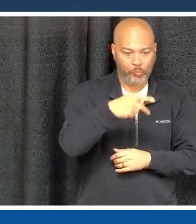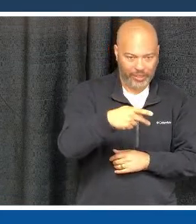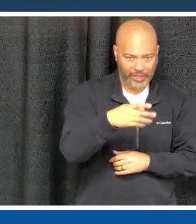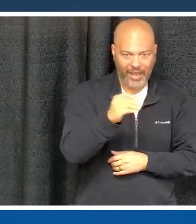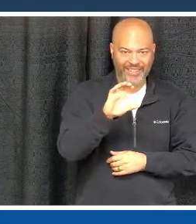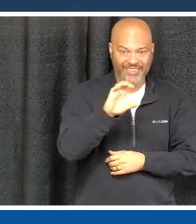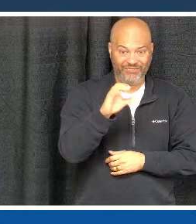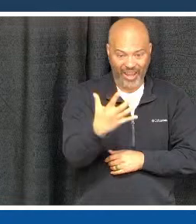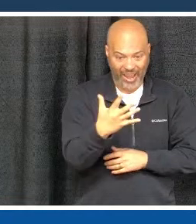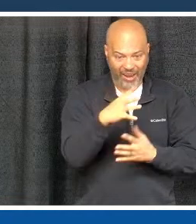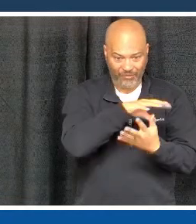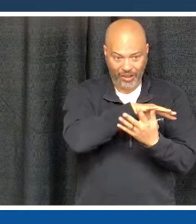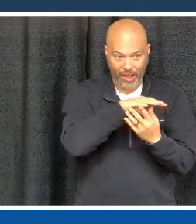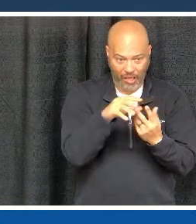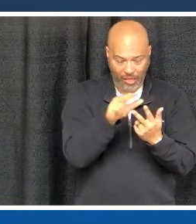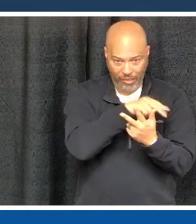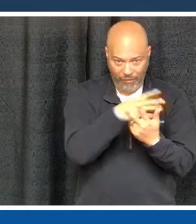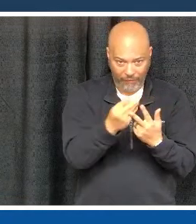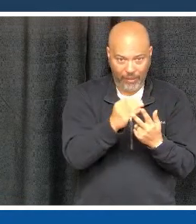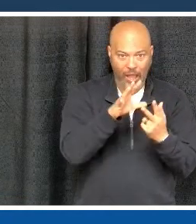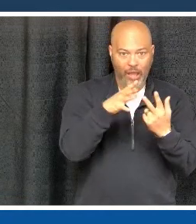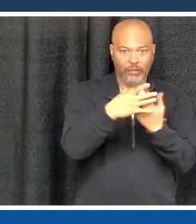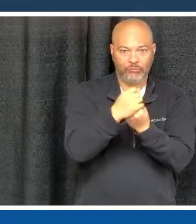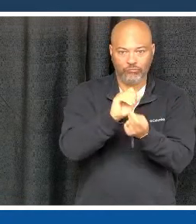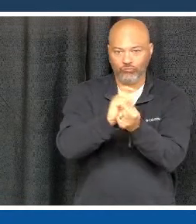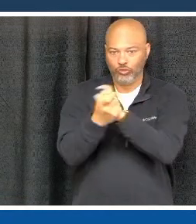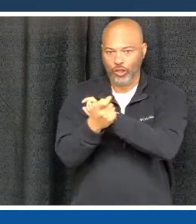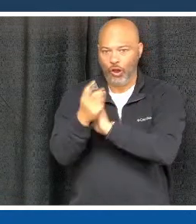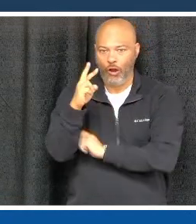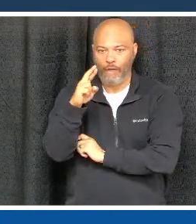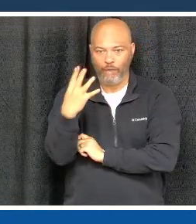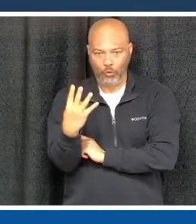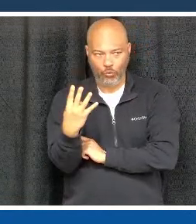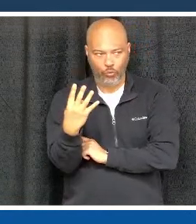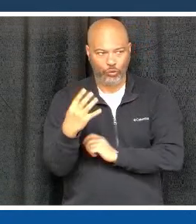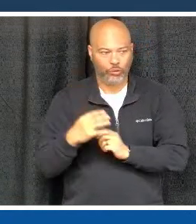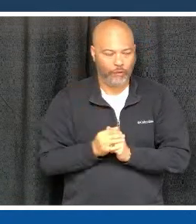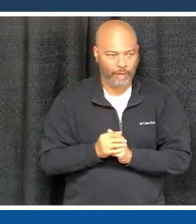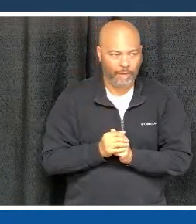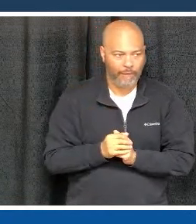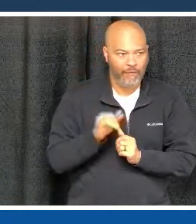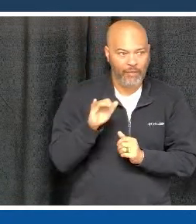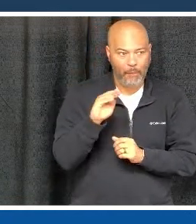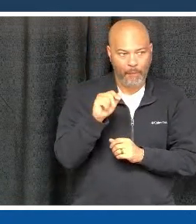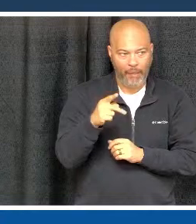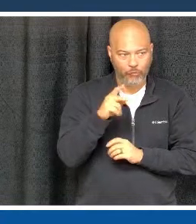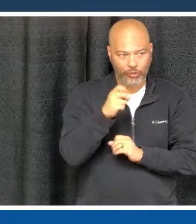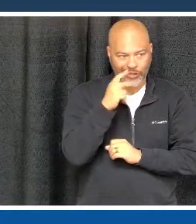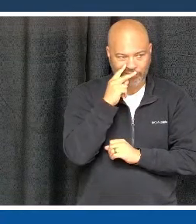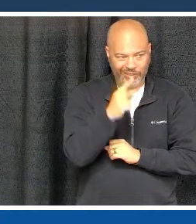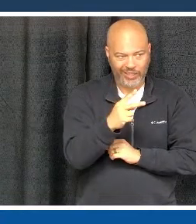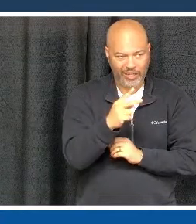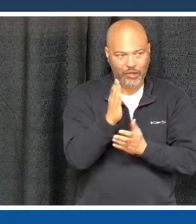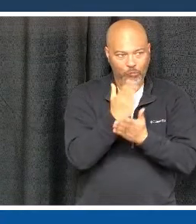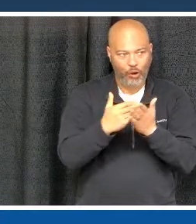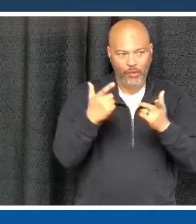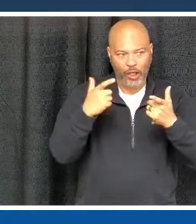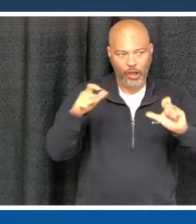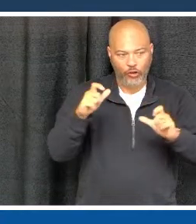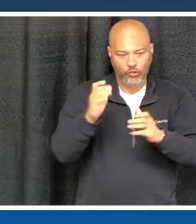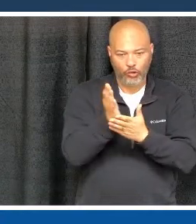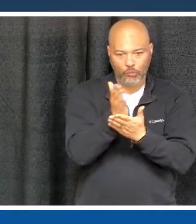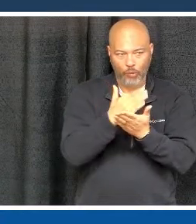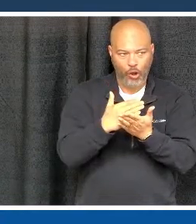and C5, and requesting to go to R4. It's in this map here, you can see it's part of a larger